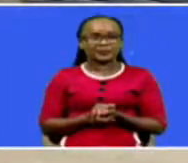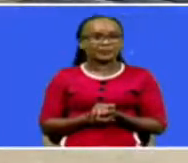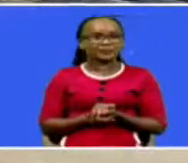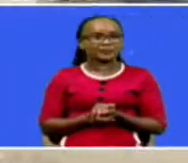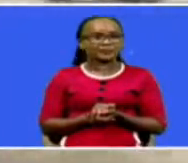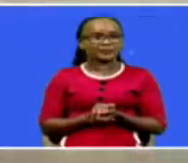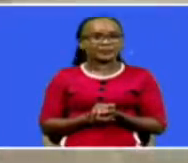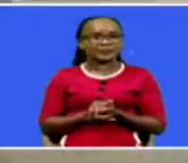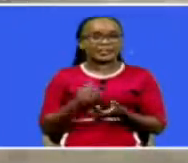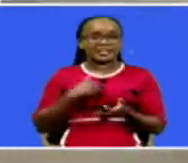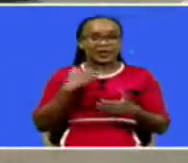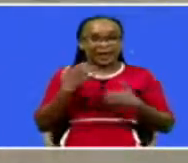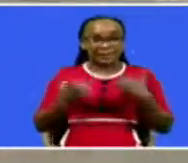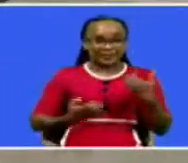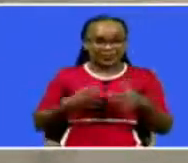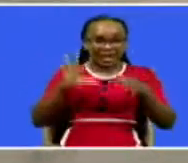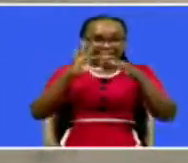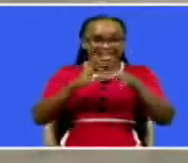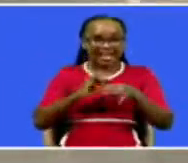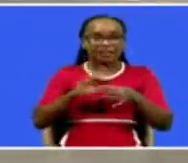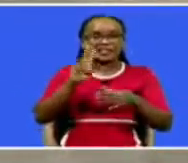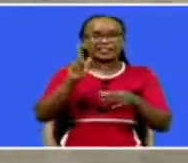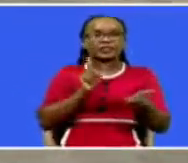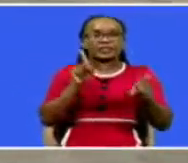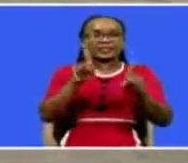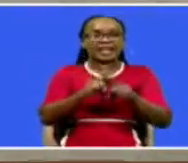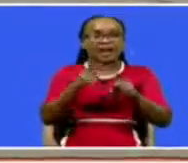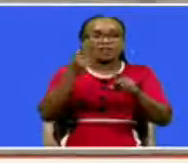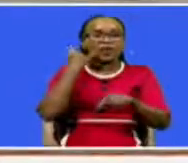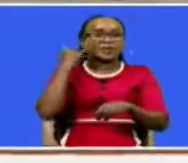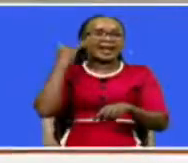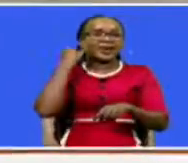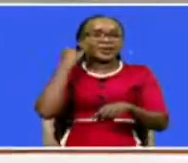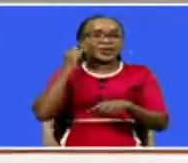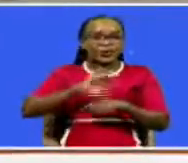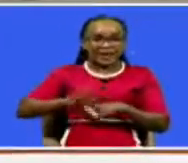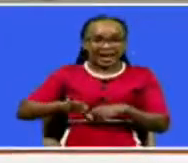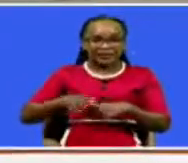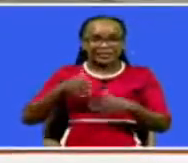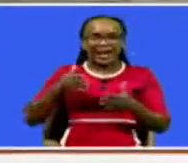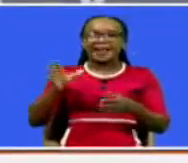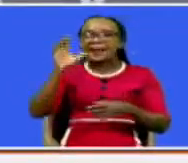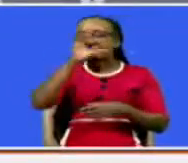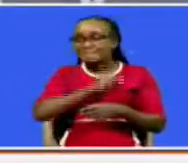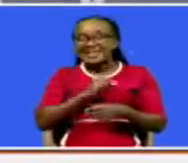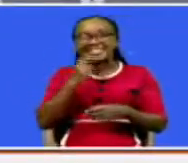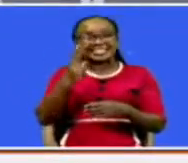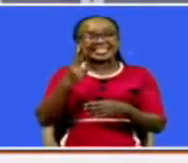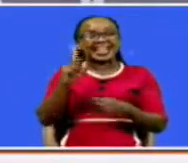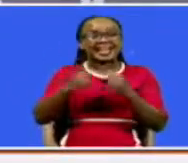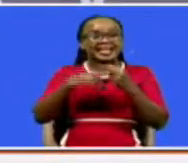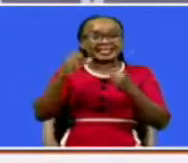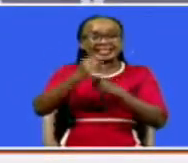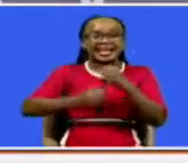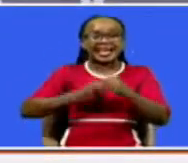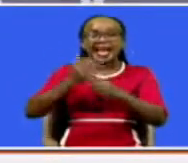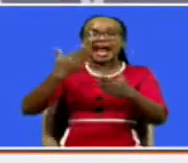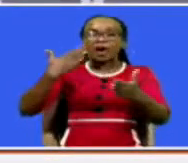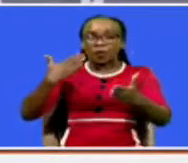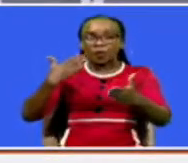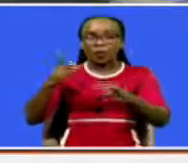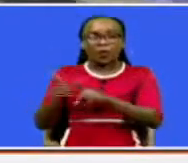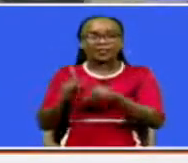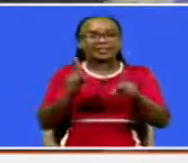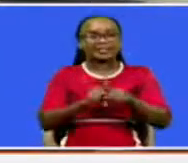It was an emotional reunion for these two sisters from Nakuru County, who had last seen each other 6 years ago while still at a